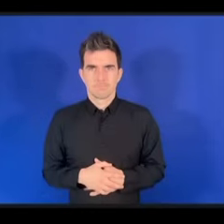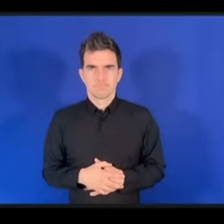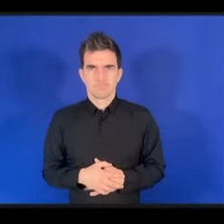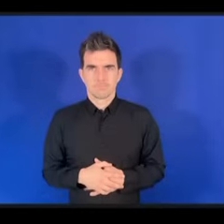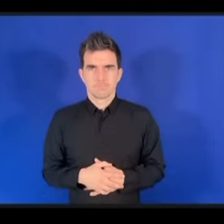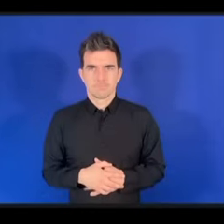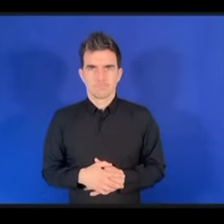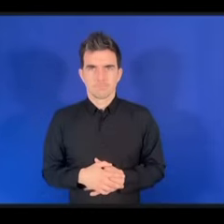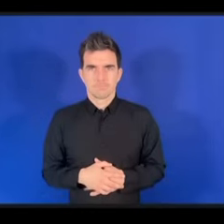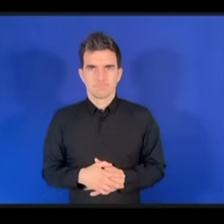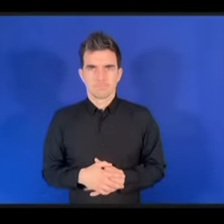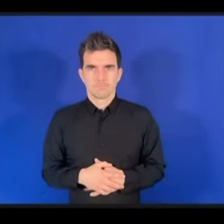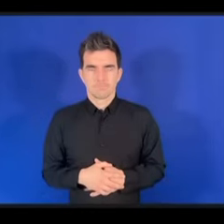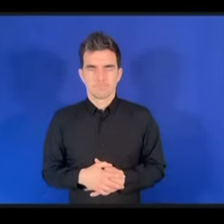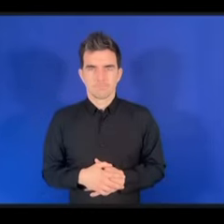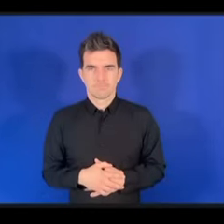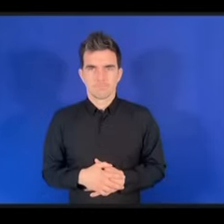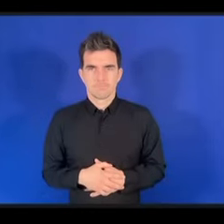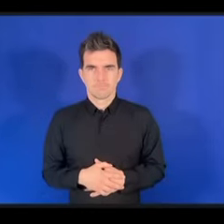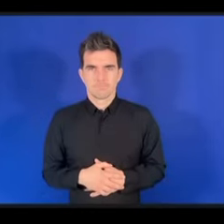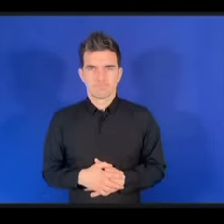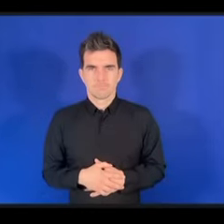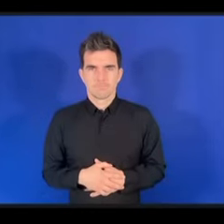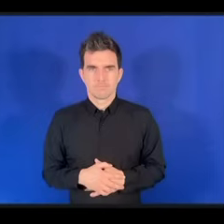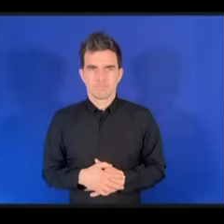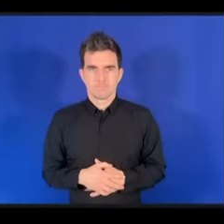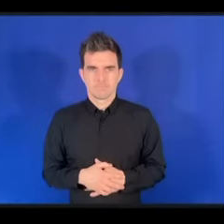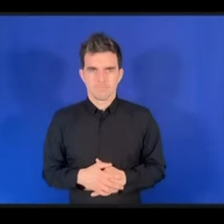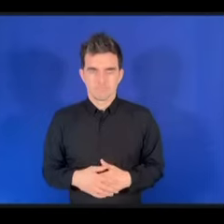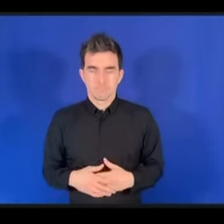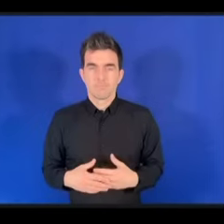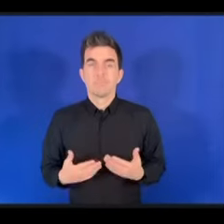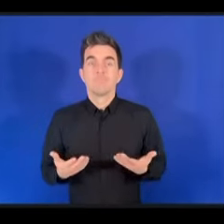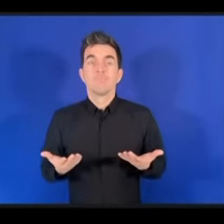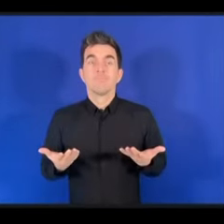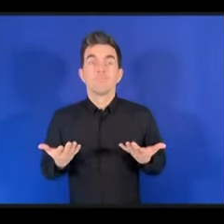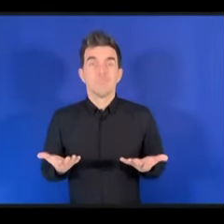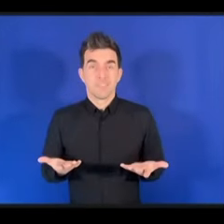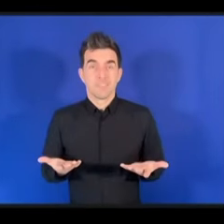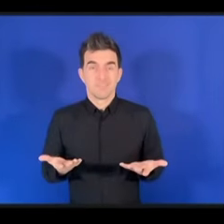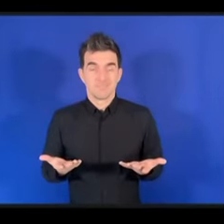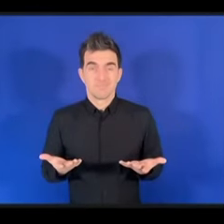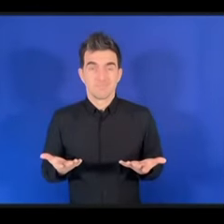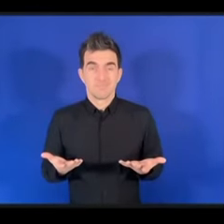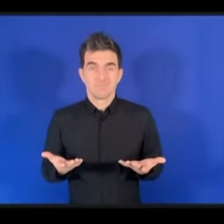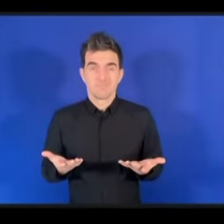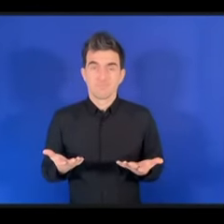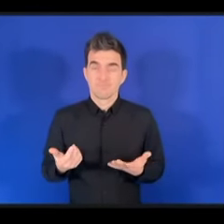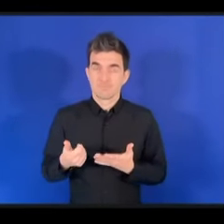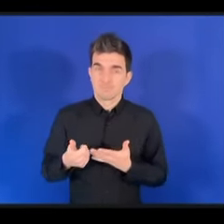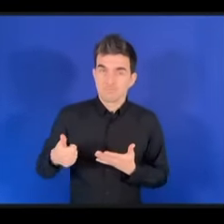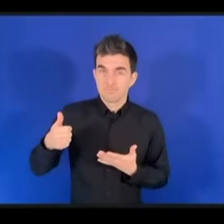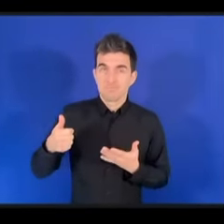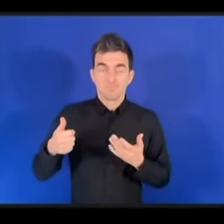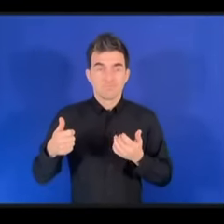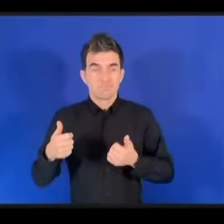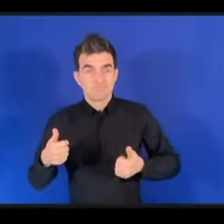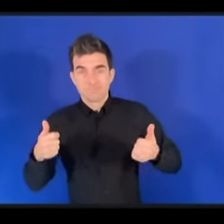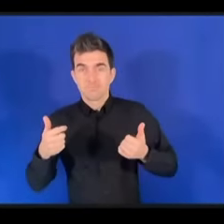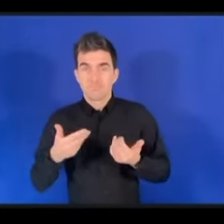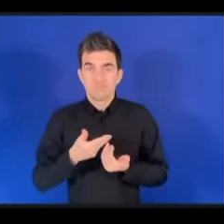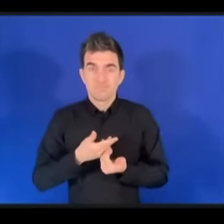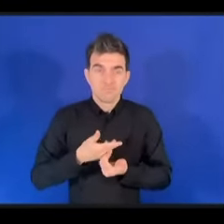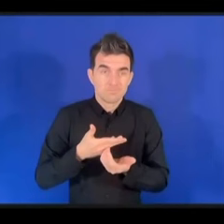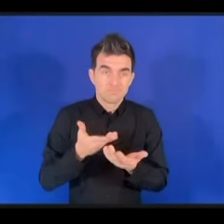Distinguished guests, ladies and gentlemen, good evening. My name is Koichi Watanabe, State Minister for